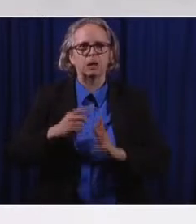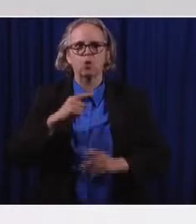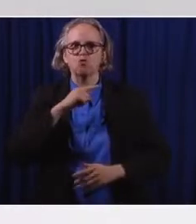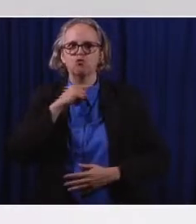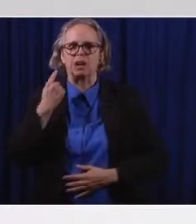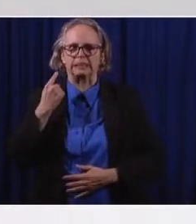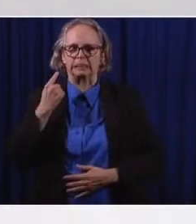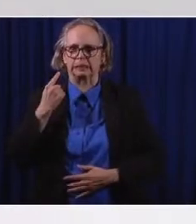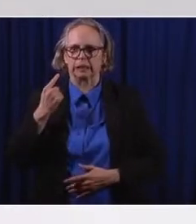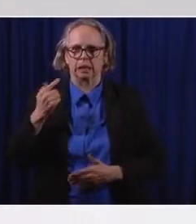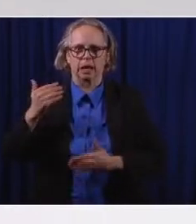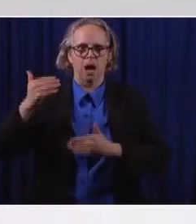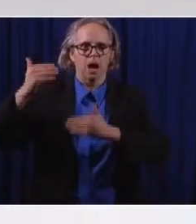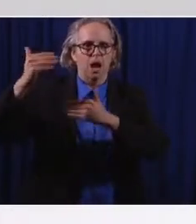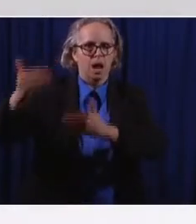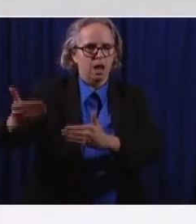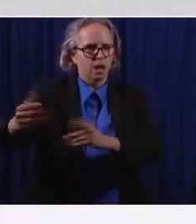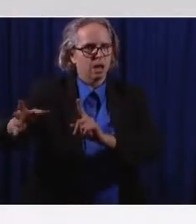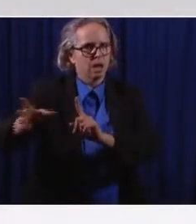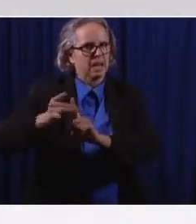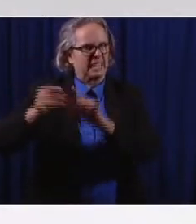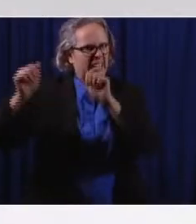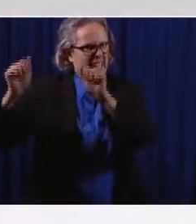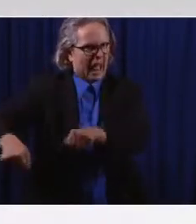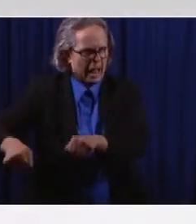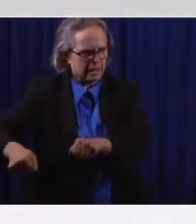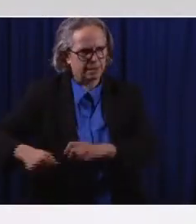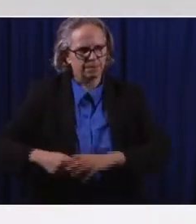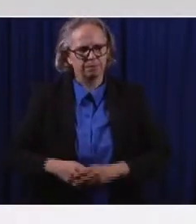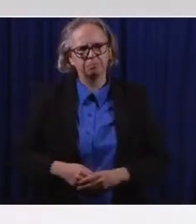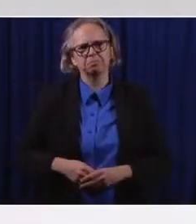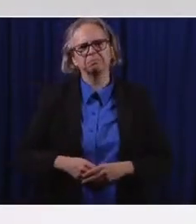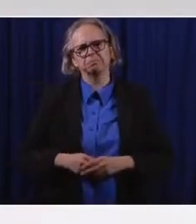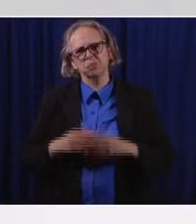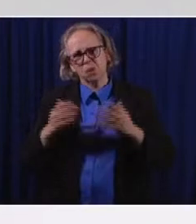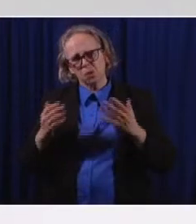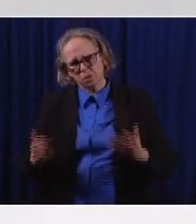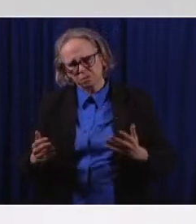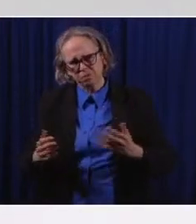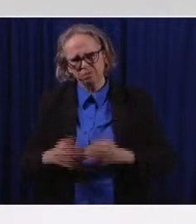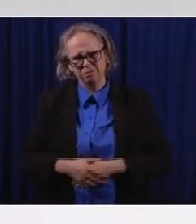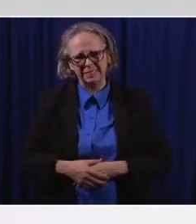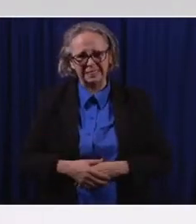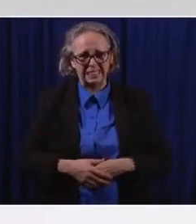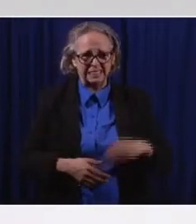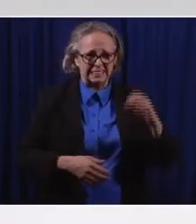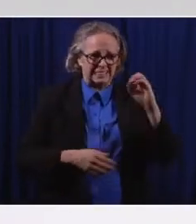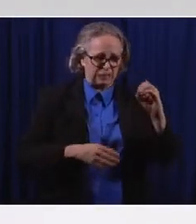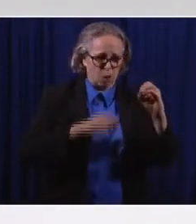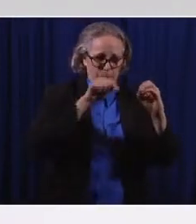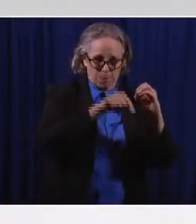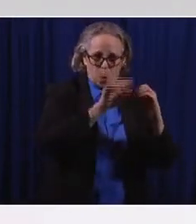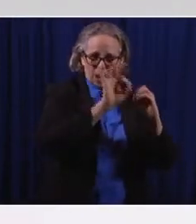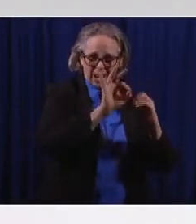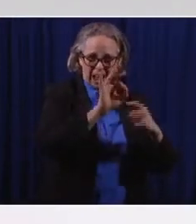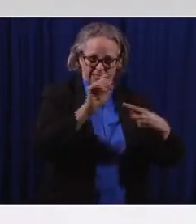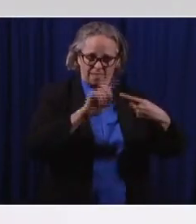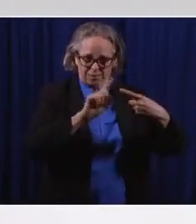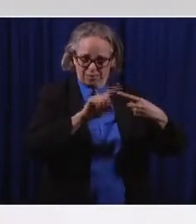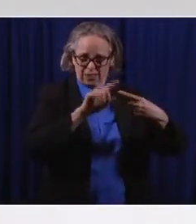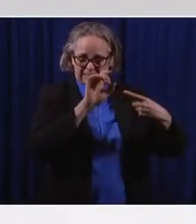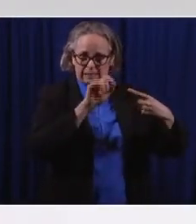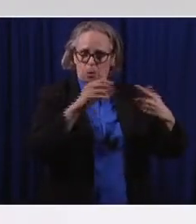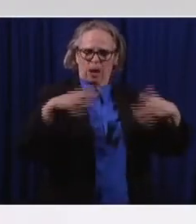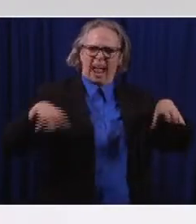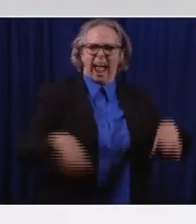numbers estimates into real numbers, I told you that 0.9% of the sample had active disease during this